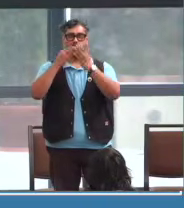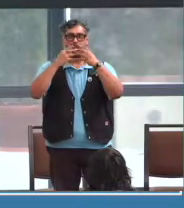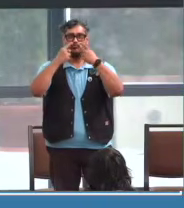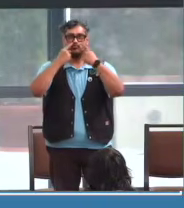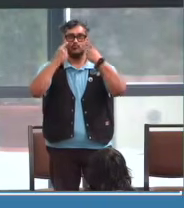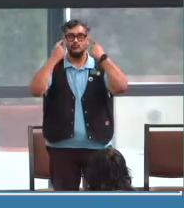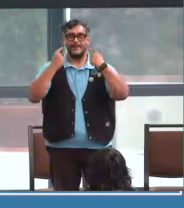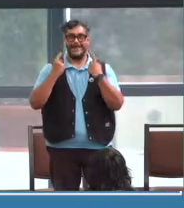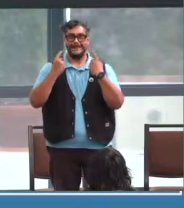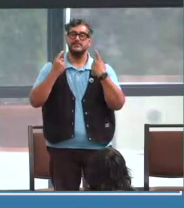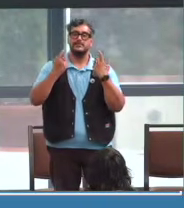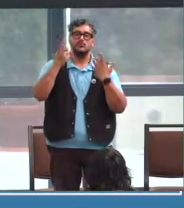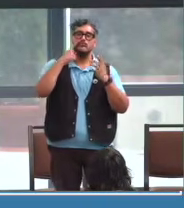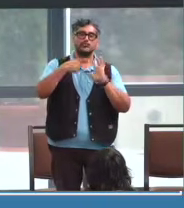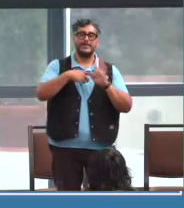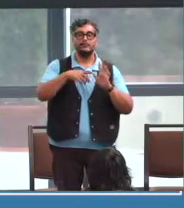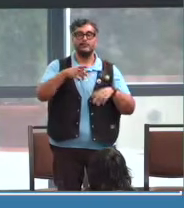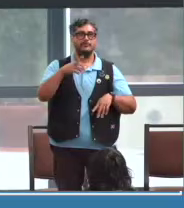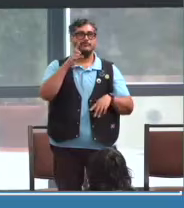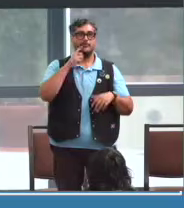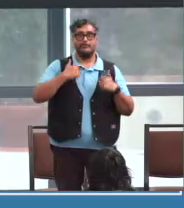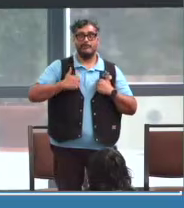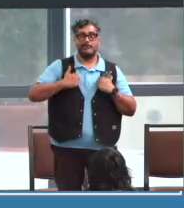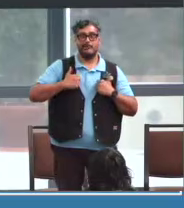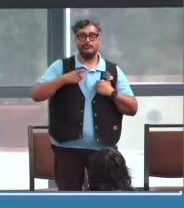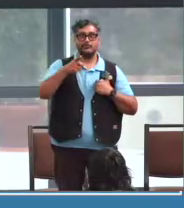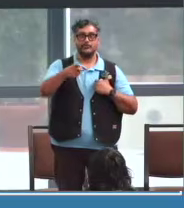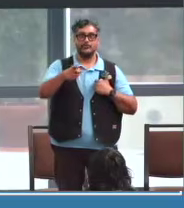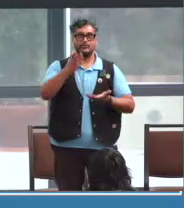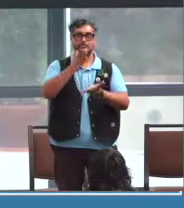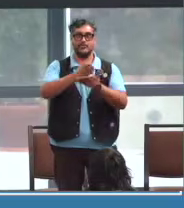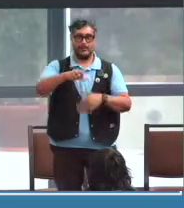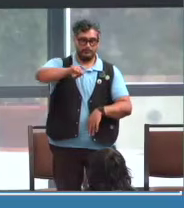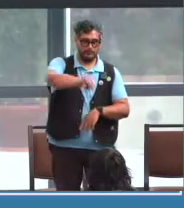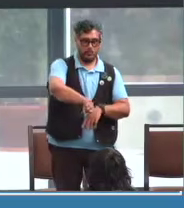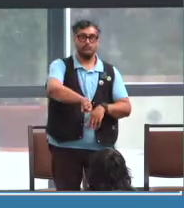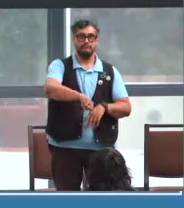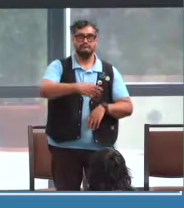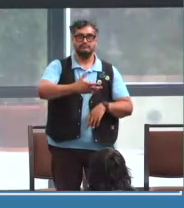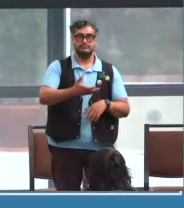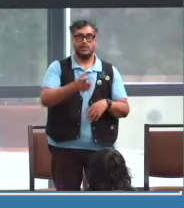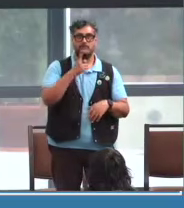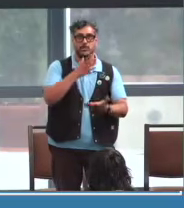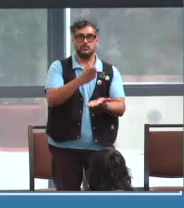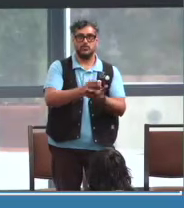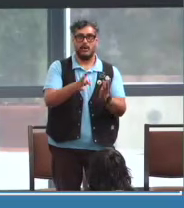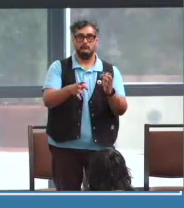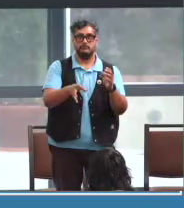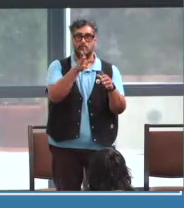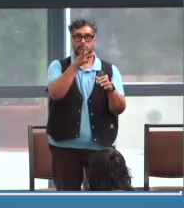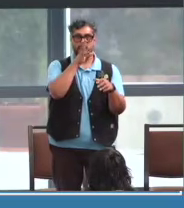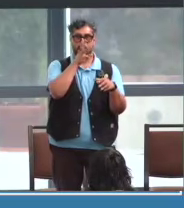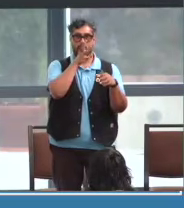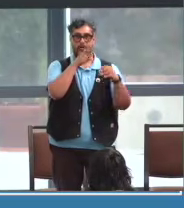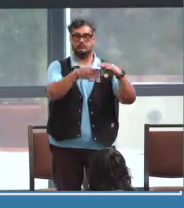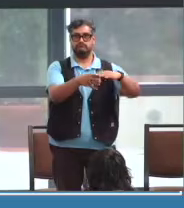going to take a bath. So you plug the bath so that you can allow the water to fill up and take your bath. This is very similar. You